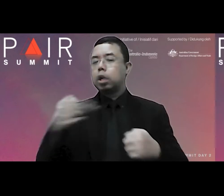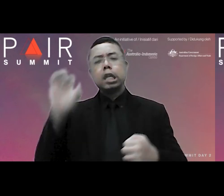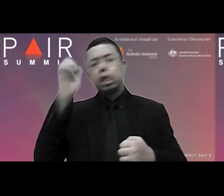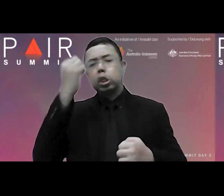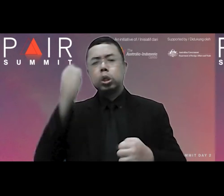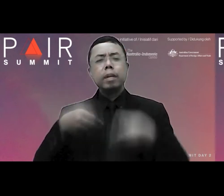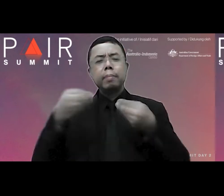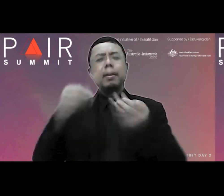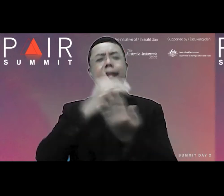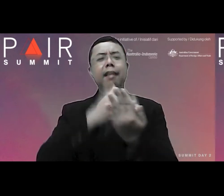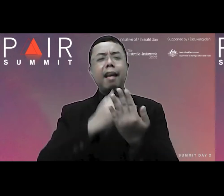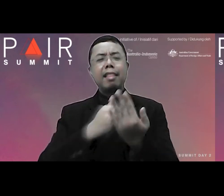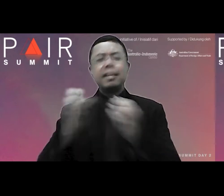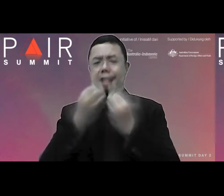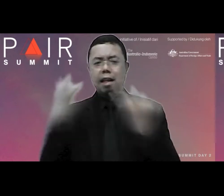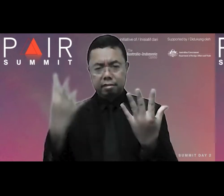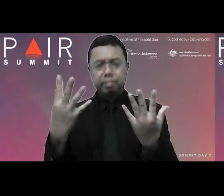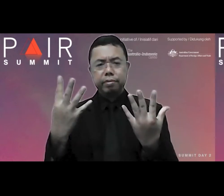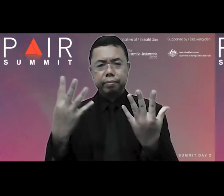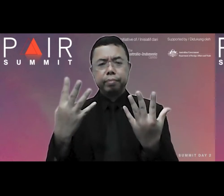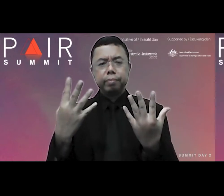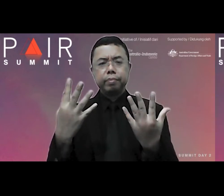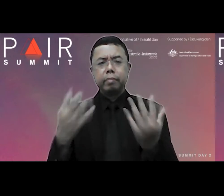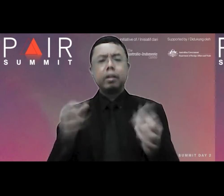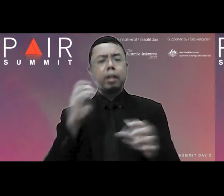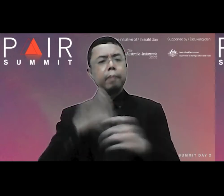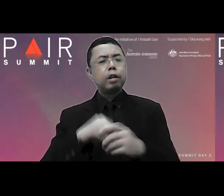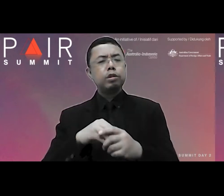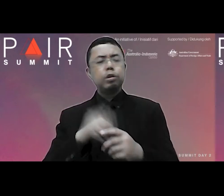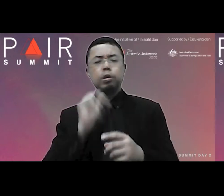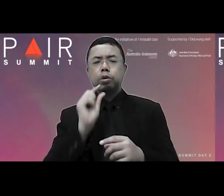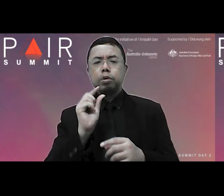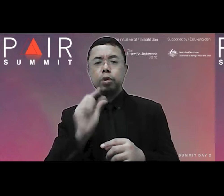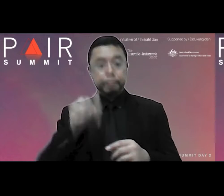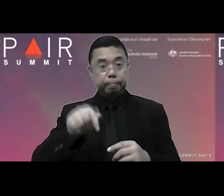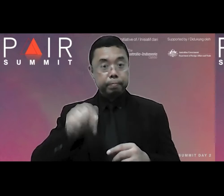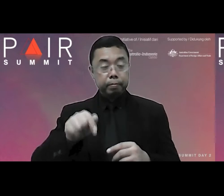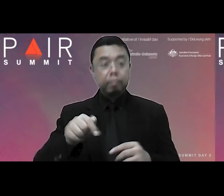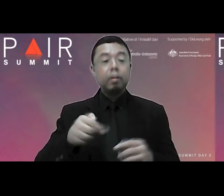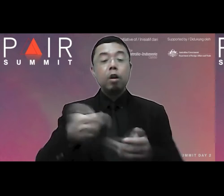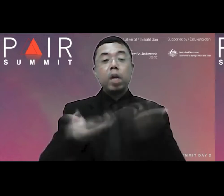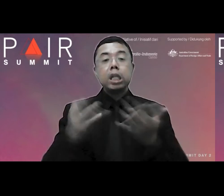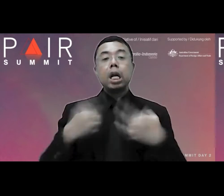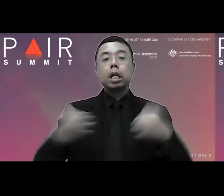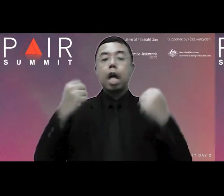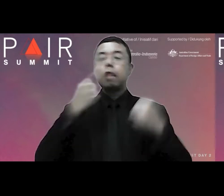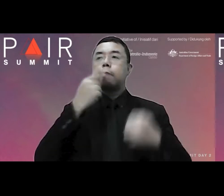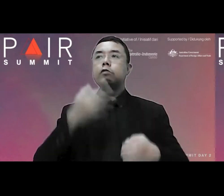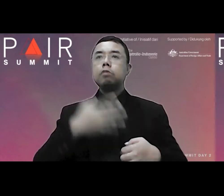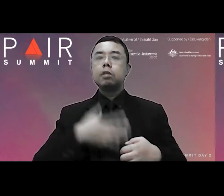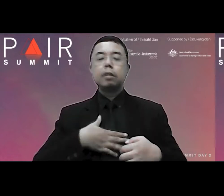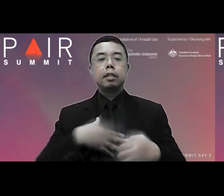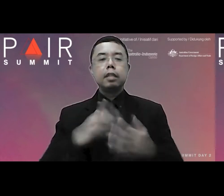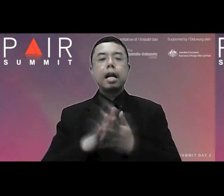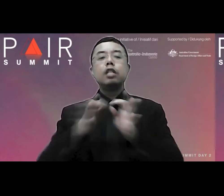COVID-19 metrics. Now, that was due to health facilities having different setups, different governments adopting their own solutions. But those problems